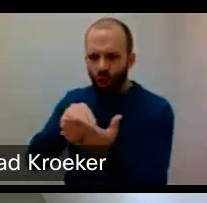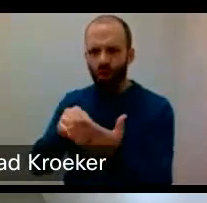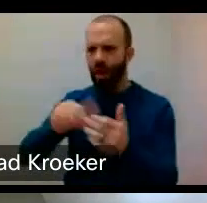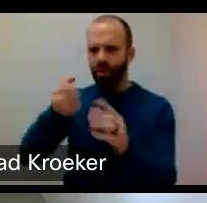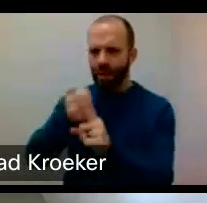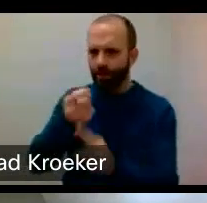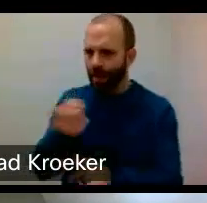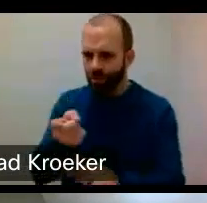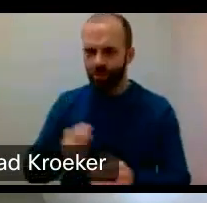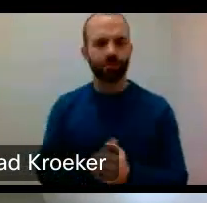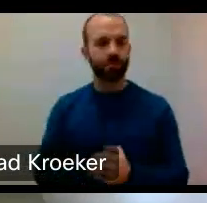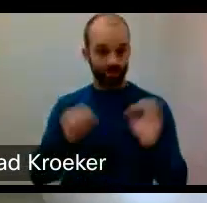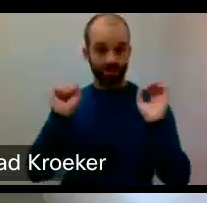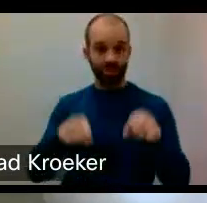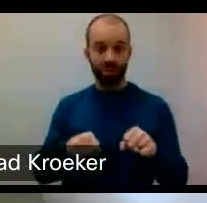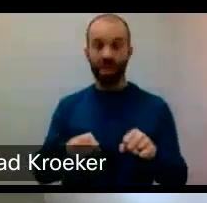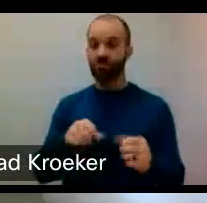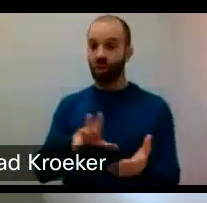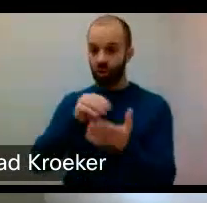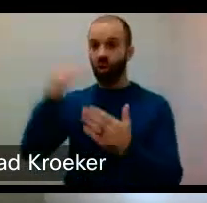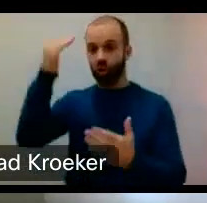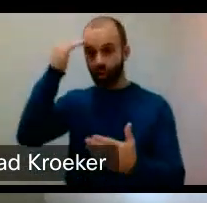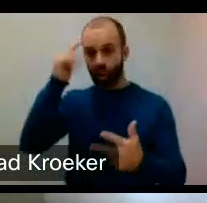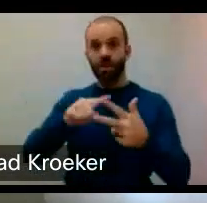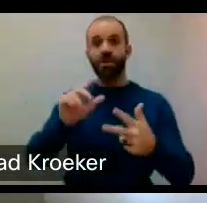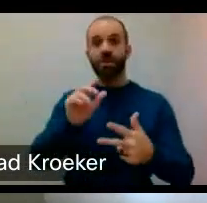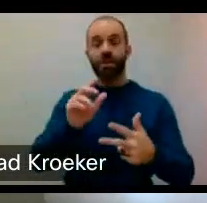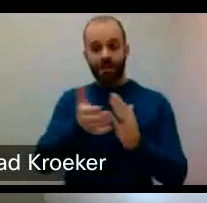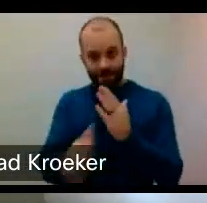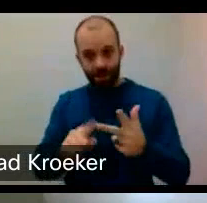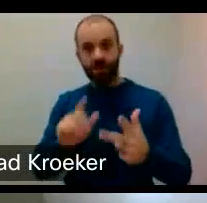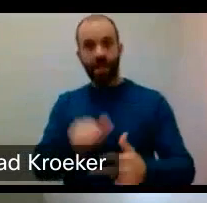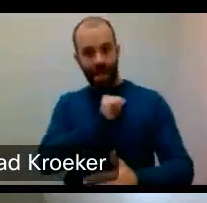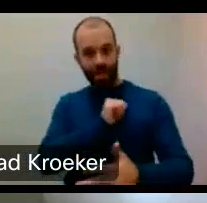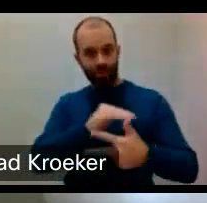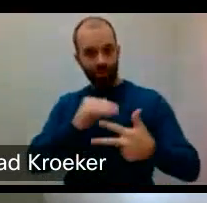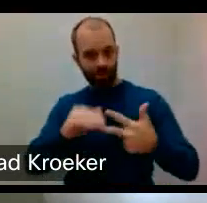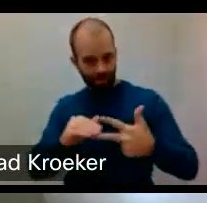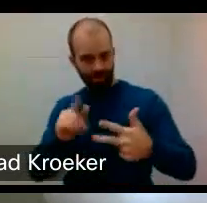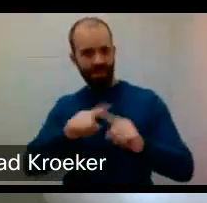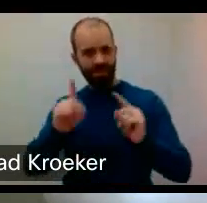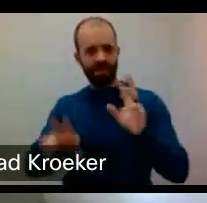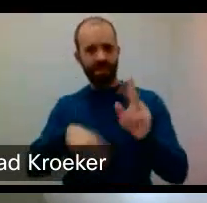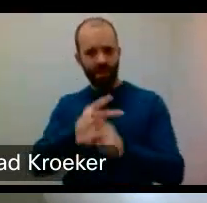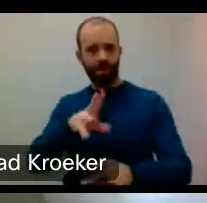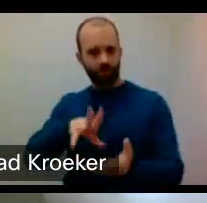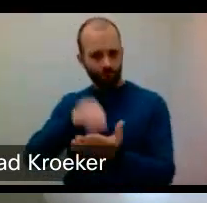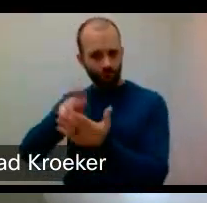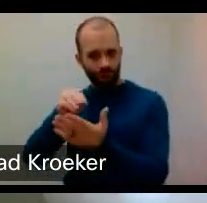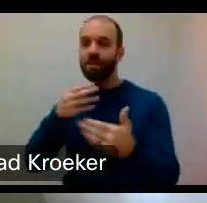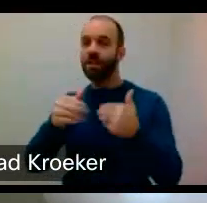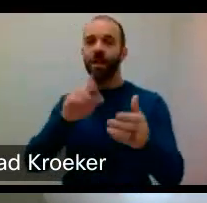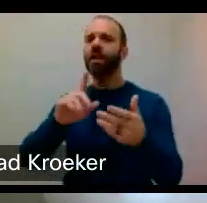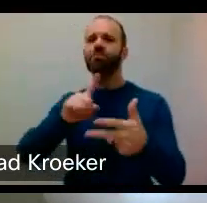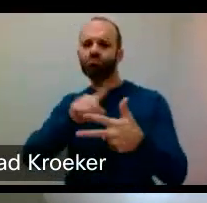you can learn knowledge, you can learn skills, you can learn attitudes. And no matter what kind of learning you're writing about, make